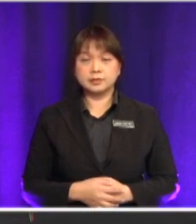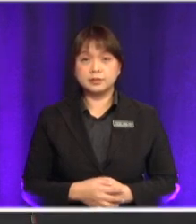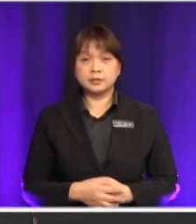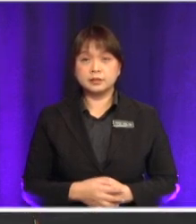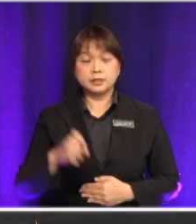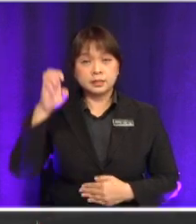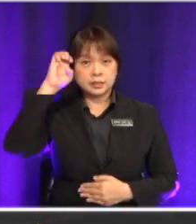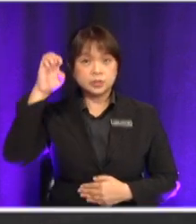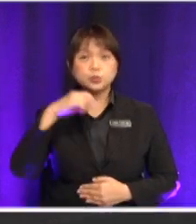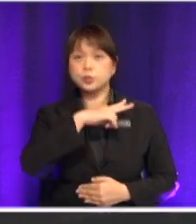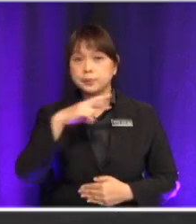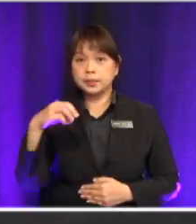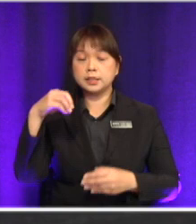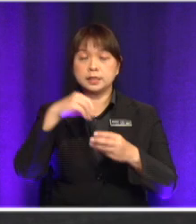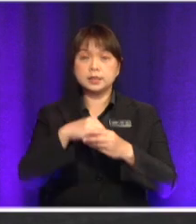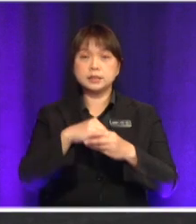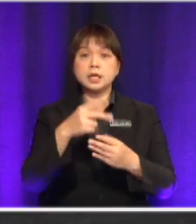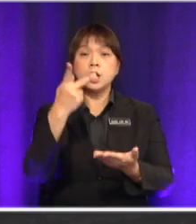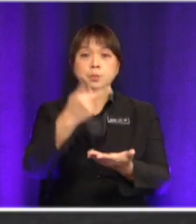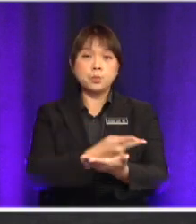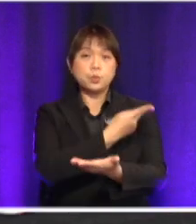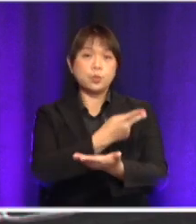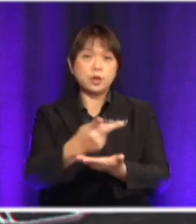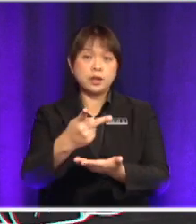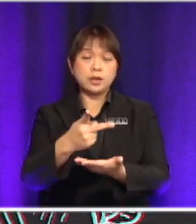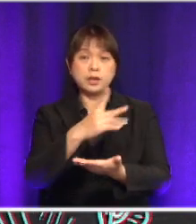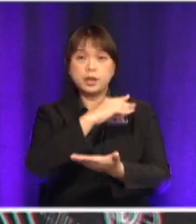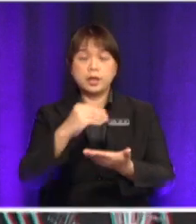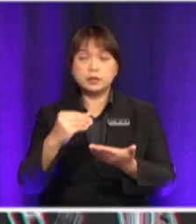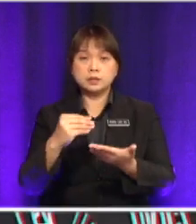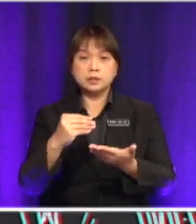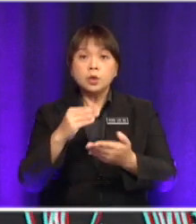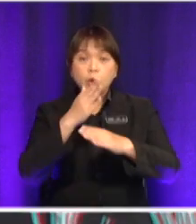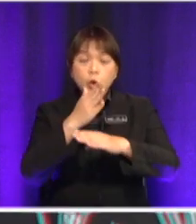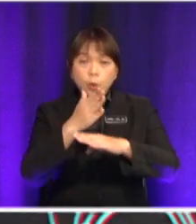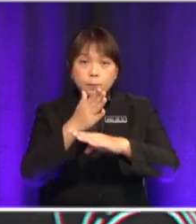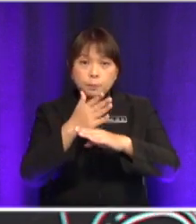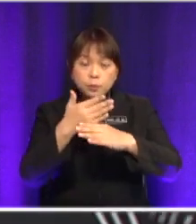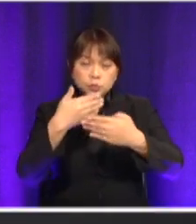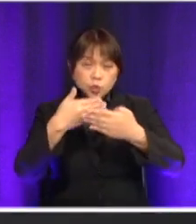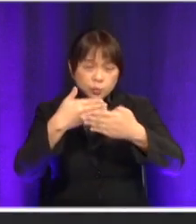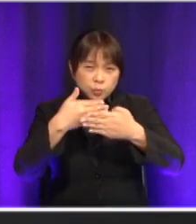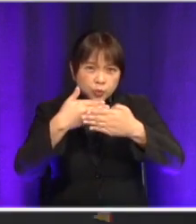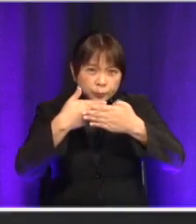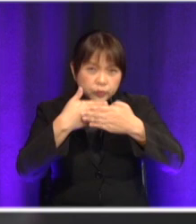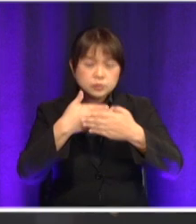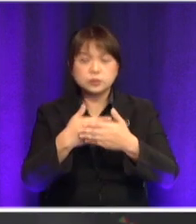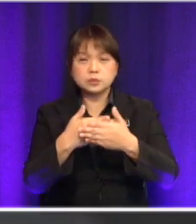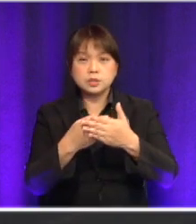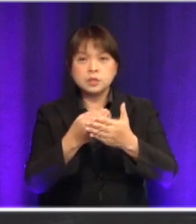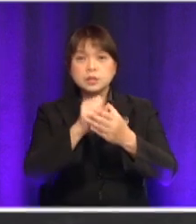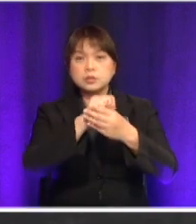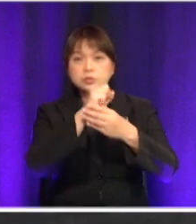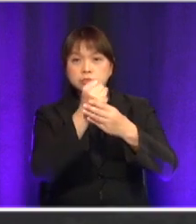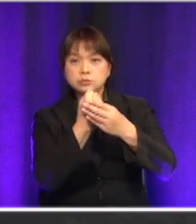drowned. Then the guards couldn't see him. Yeah, the guards couldn't see him drowning in